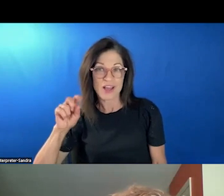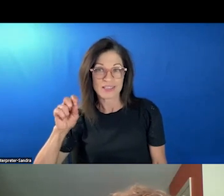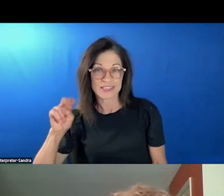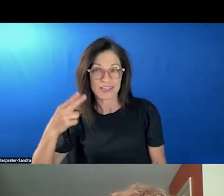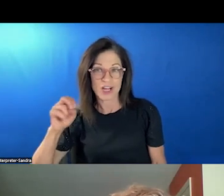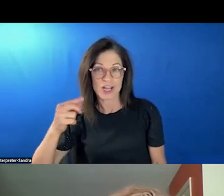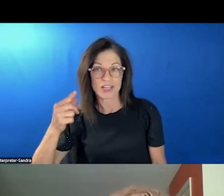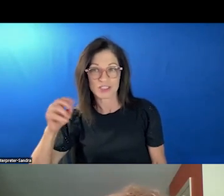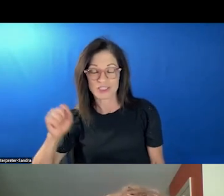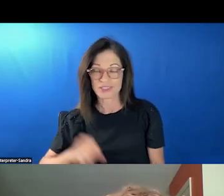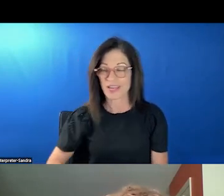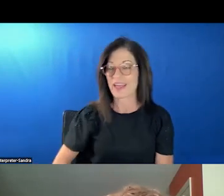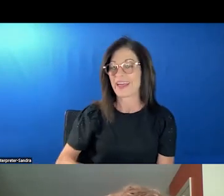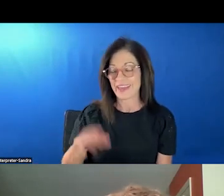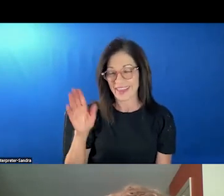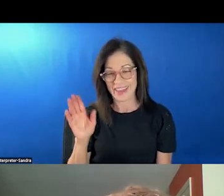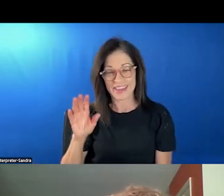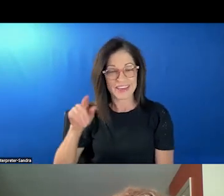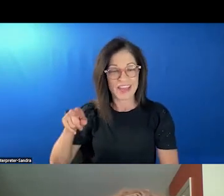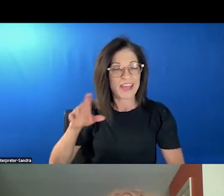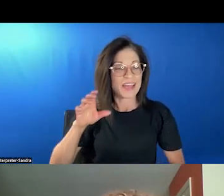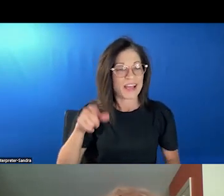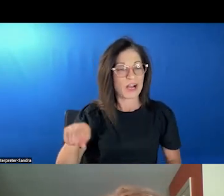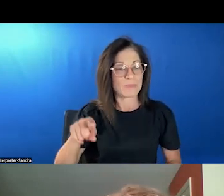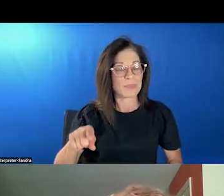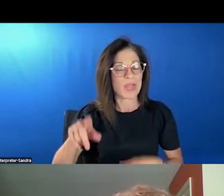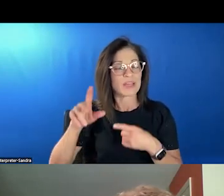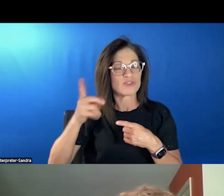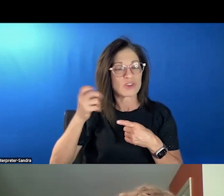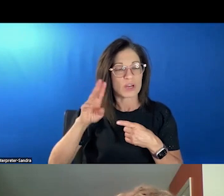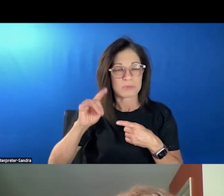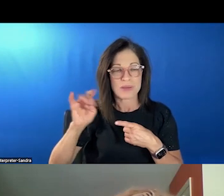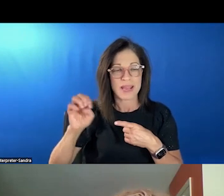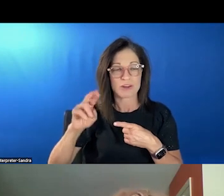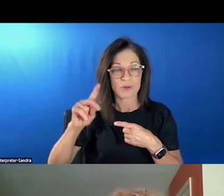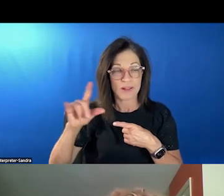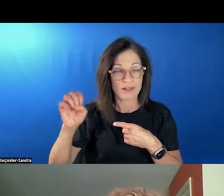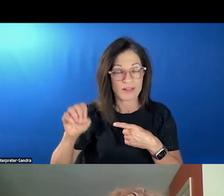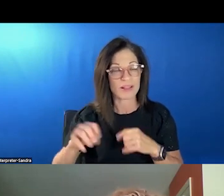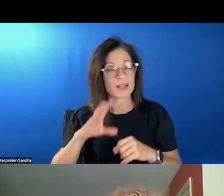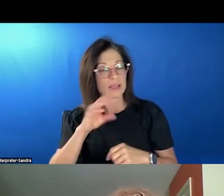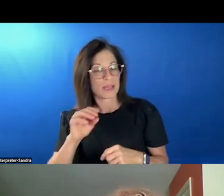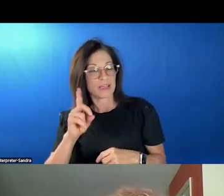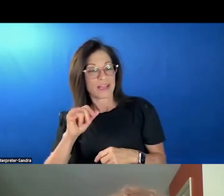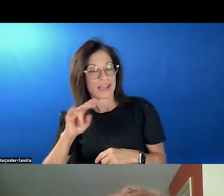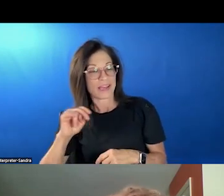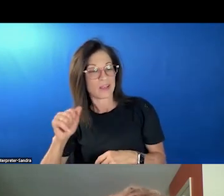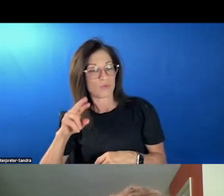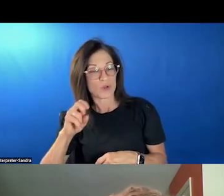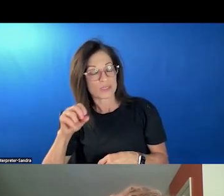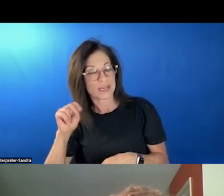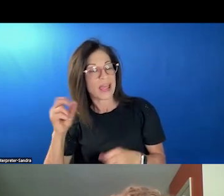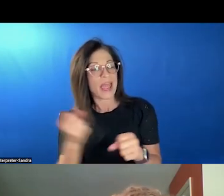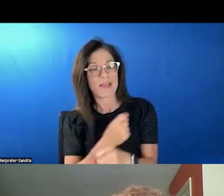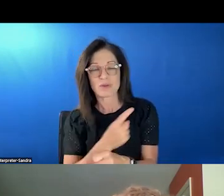Benecki, and just Dr. Mike Riddle, Thank you, Joanna Rosen. Thank you, everybody, for